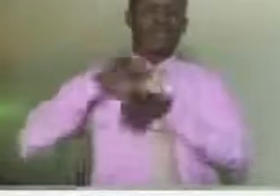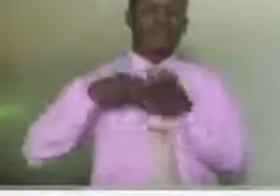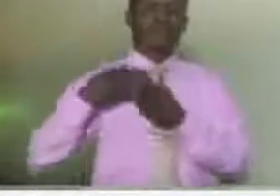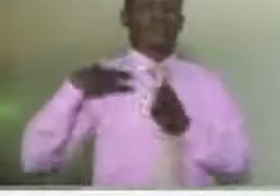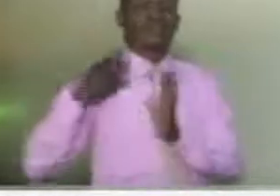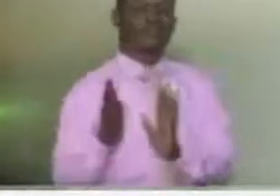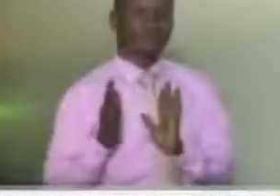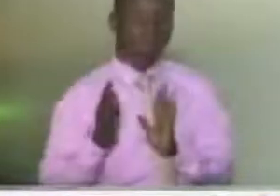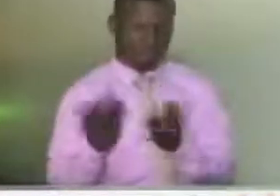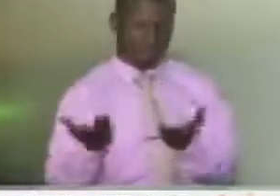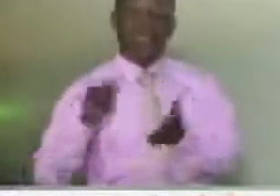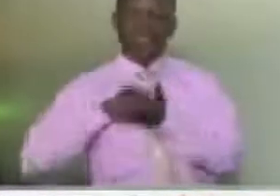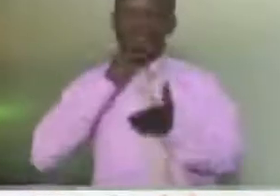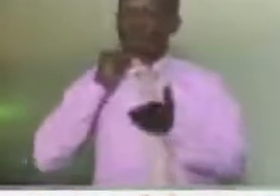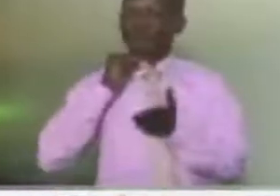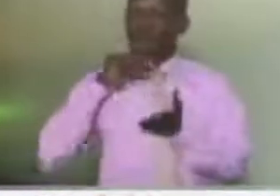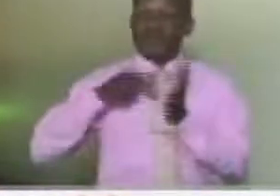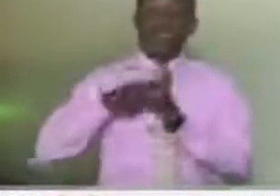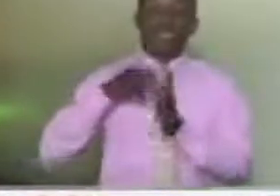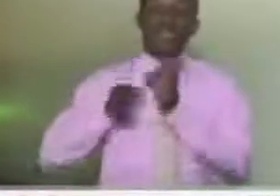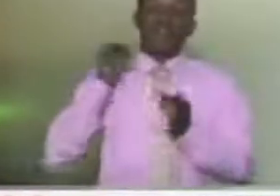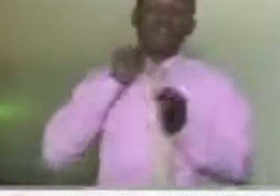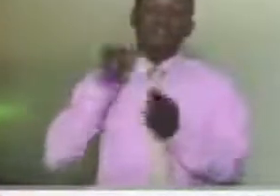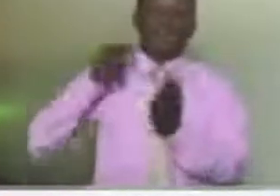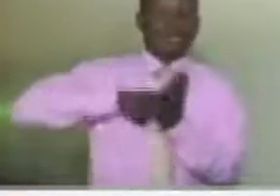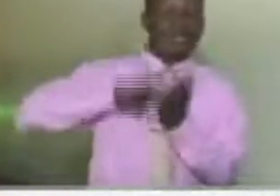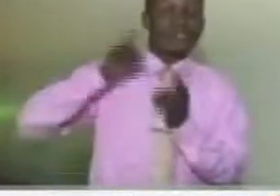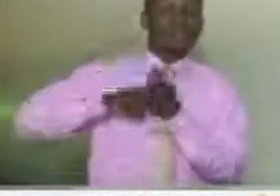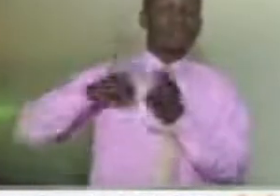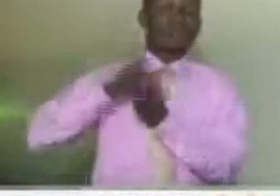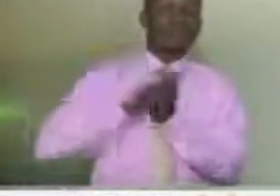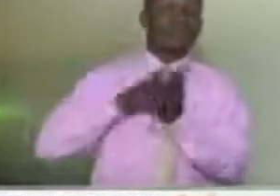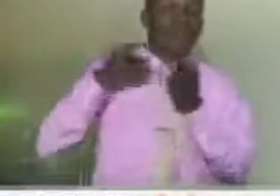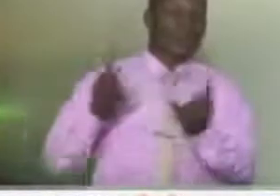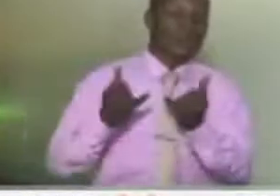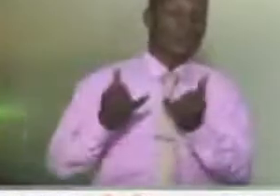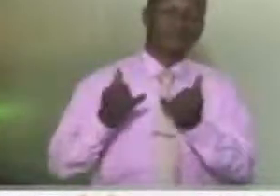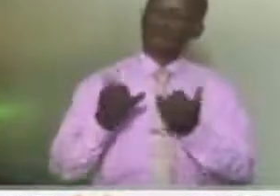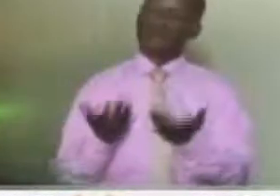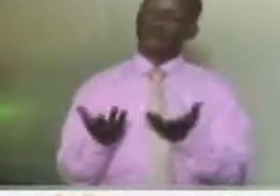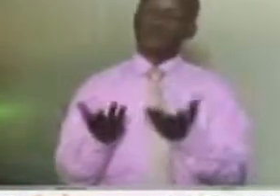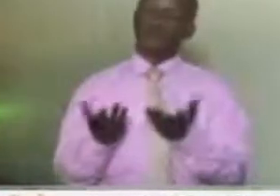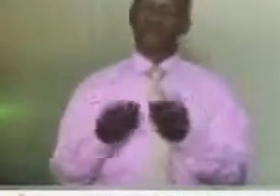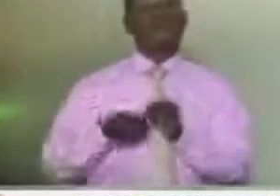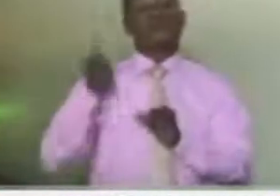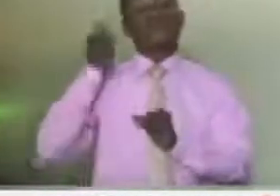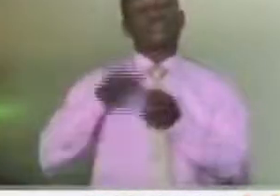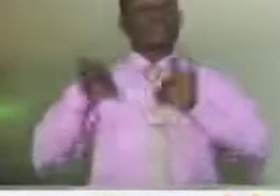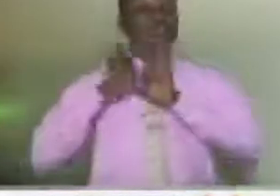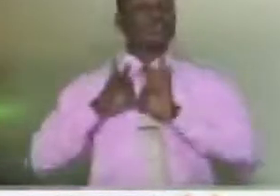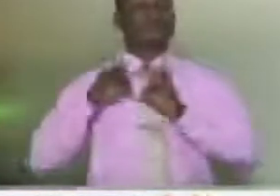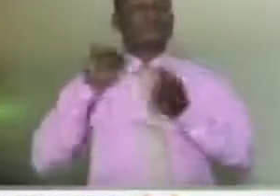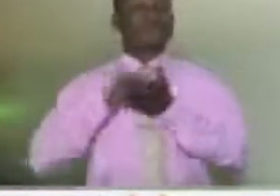not already signed into law now, that means we have limited time. And most importantly also, campaigns used to